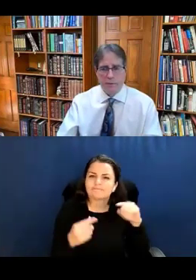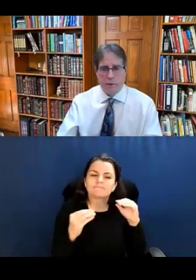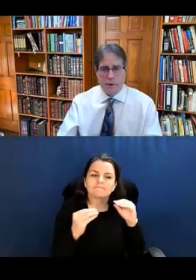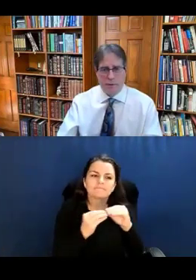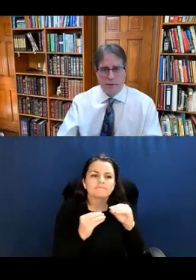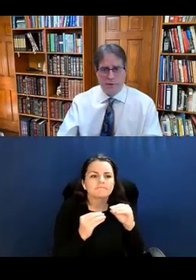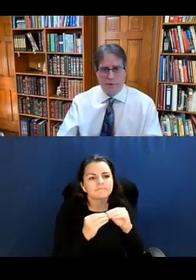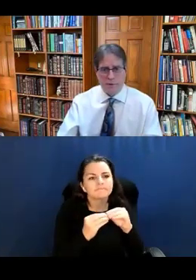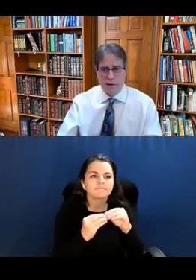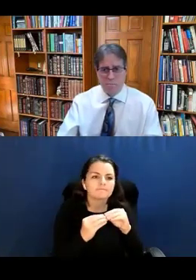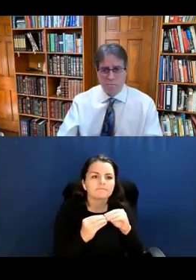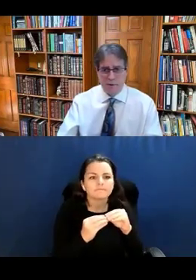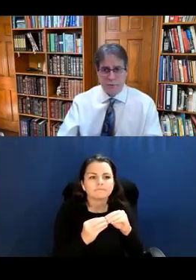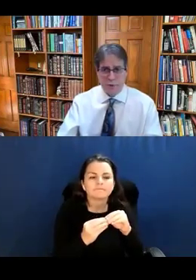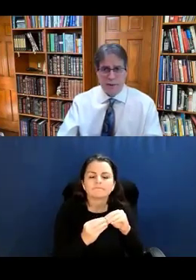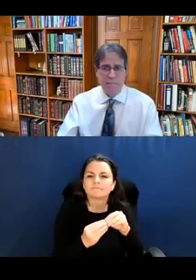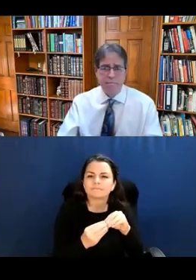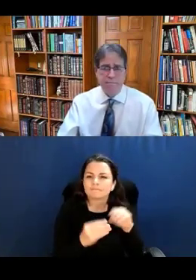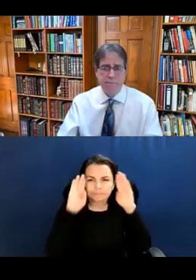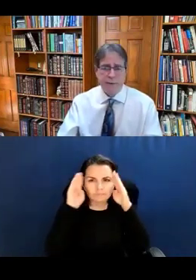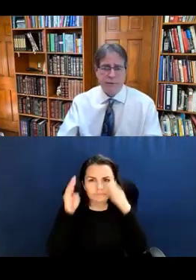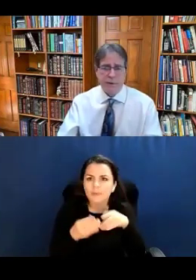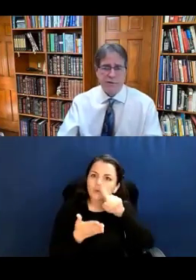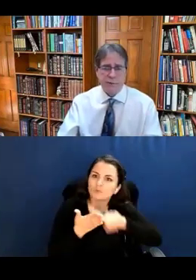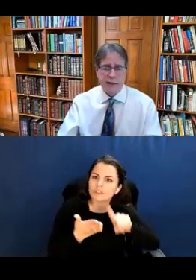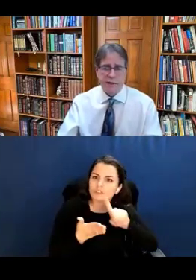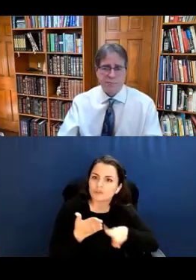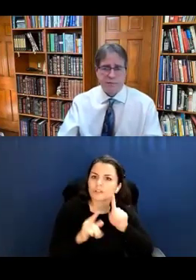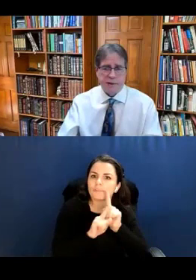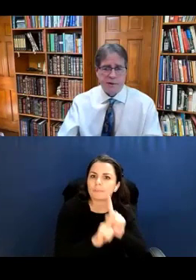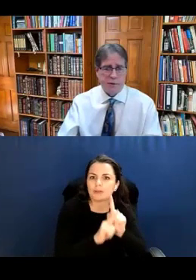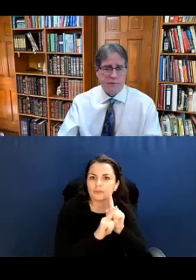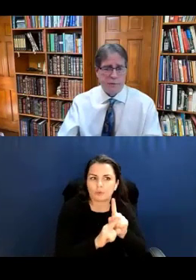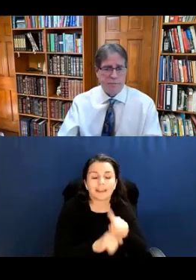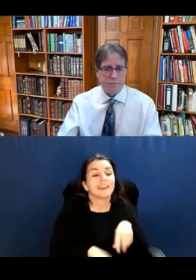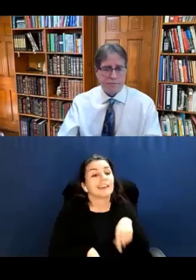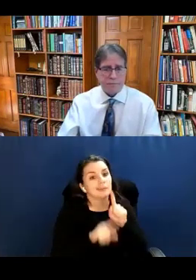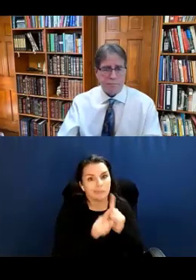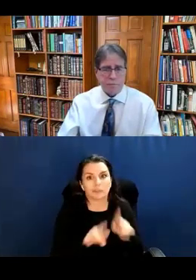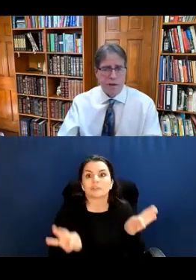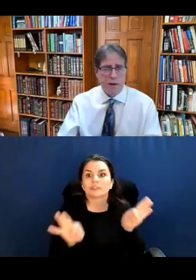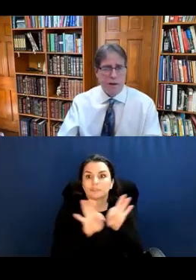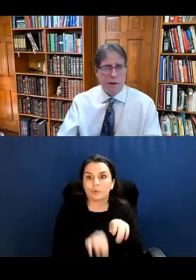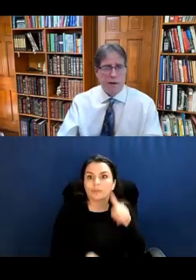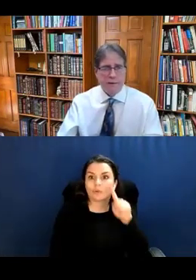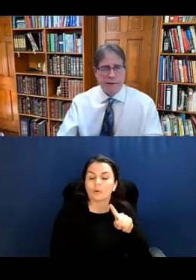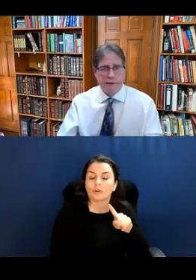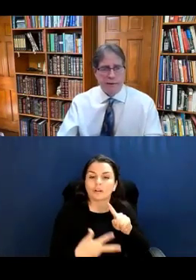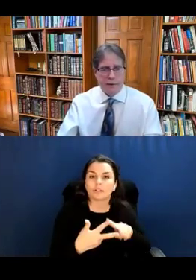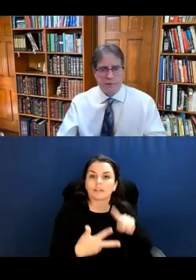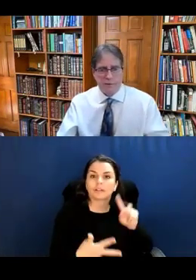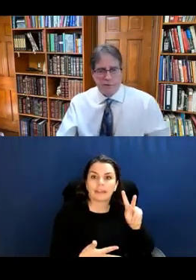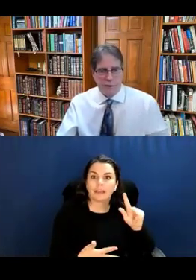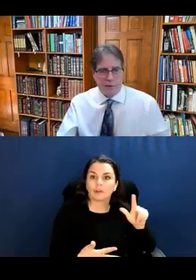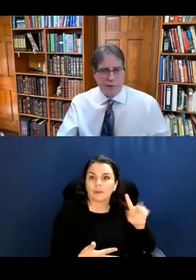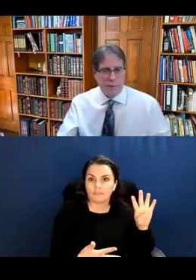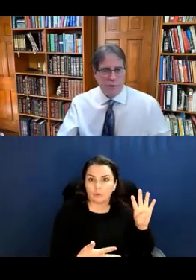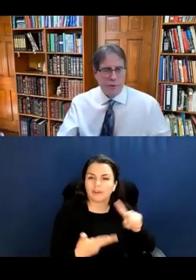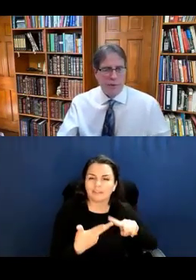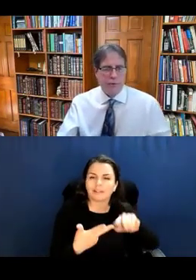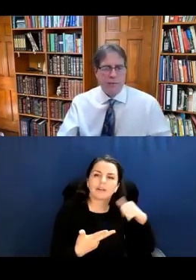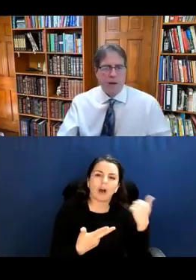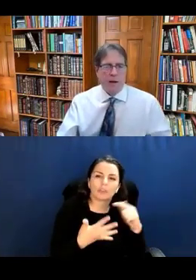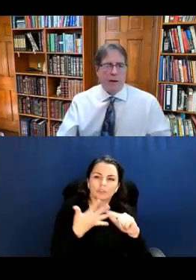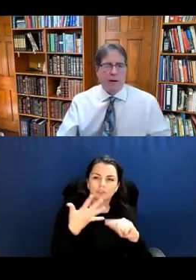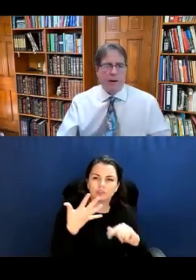patient-oriented research and mentoring. Mentoring is a big aspect of the K24. And then there are others as well that I won't